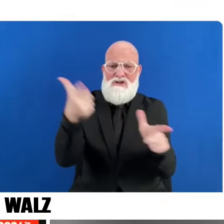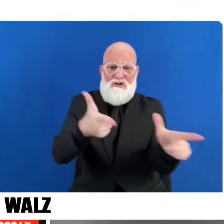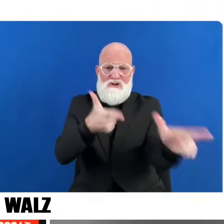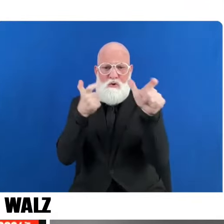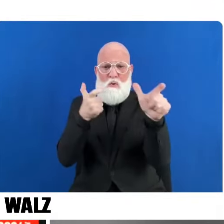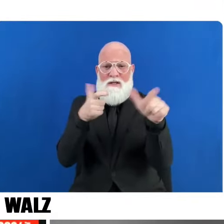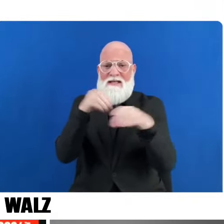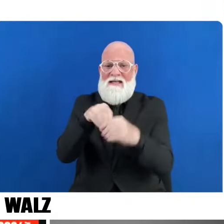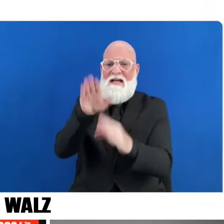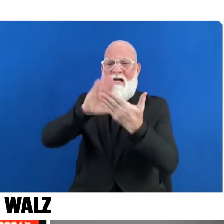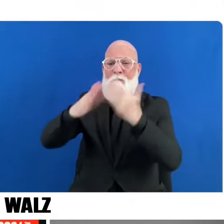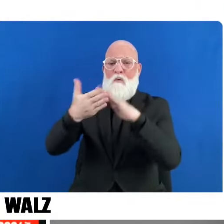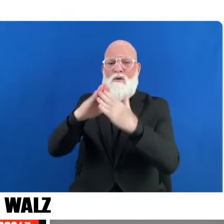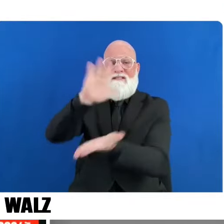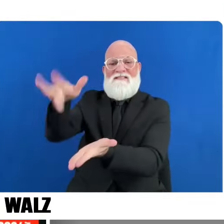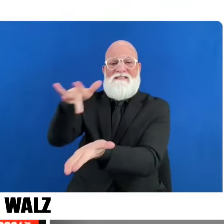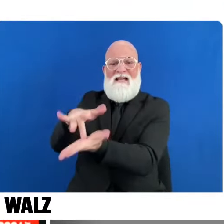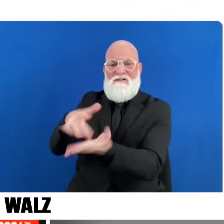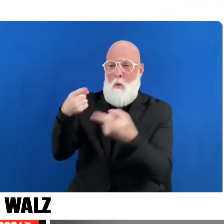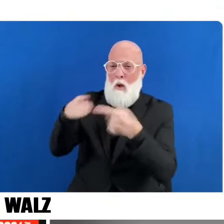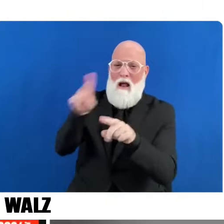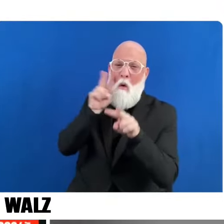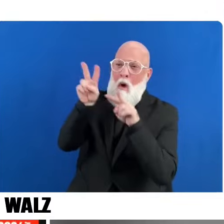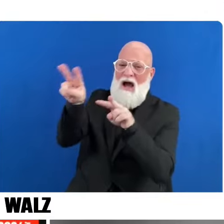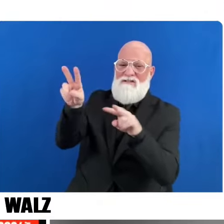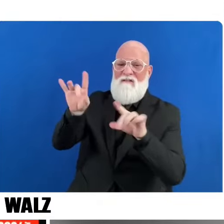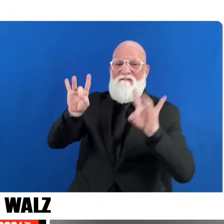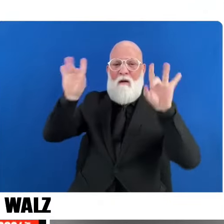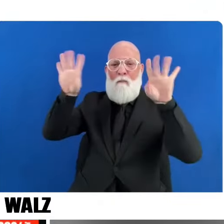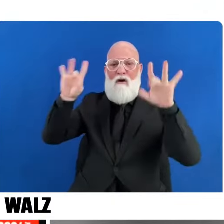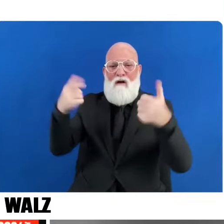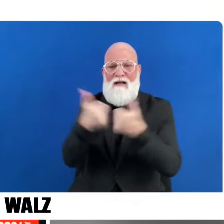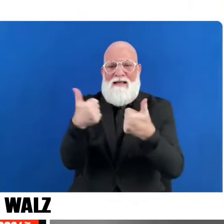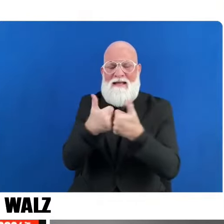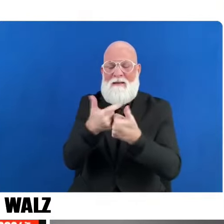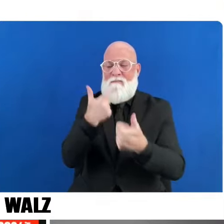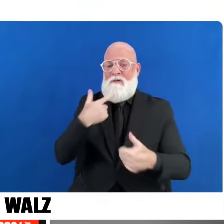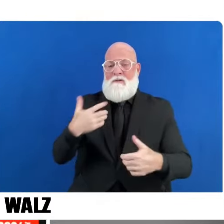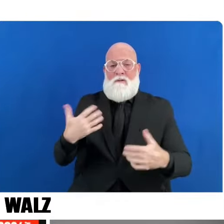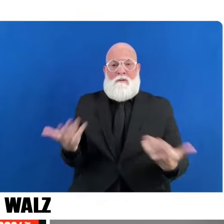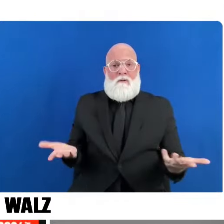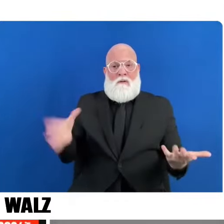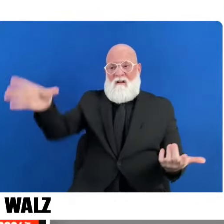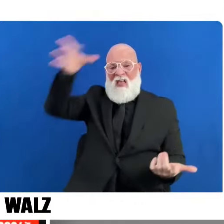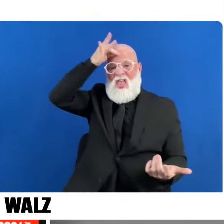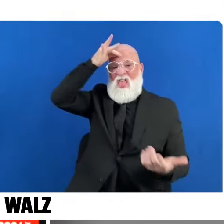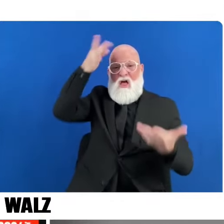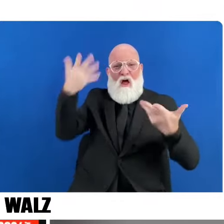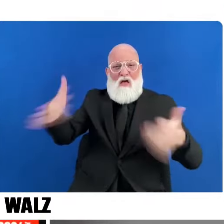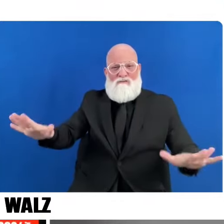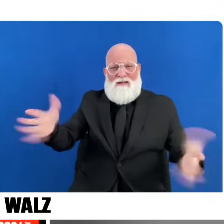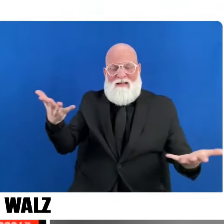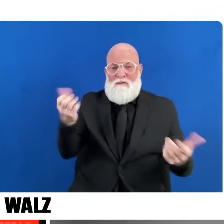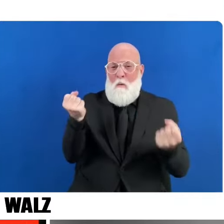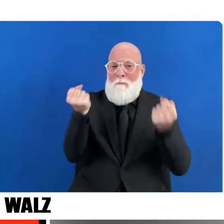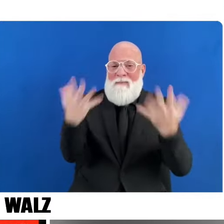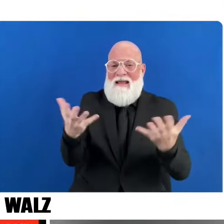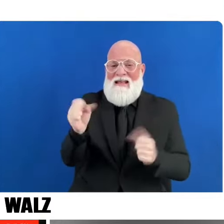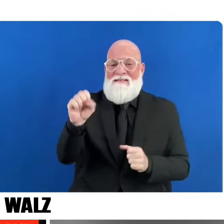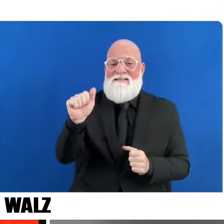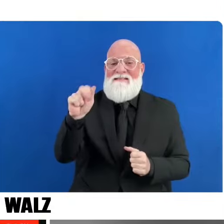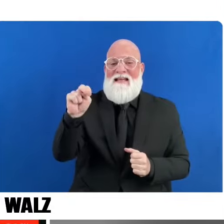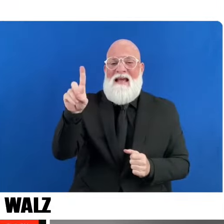member of Congress, I sat in my office surrounded by dozens of the Sandy Hook parents, and they were looking at my